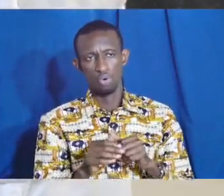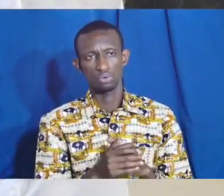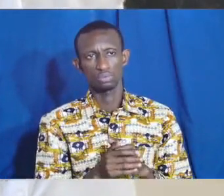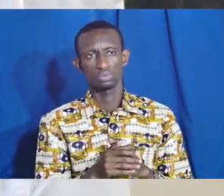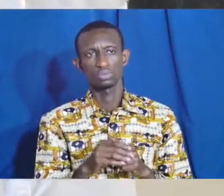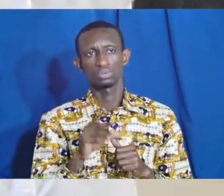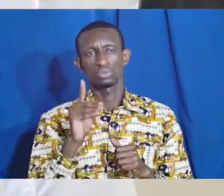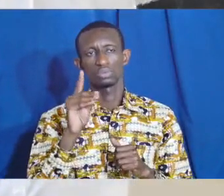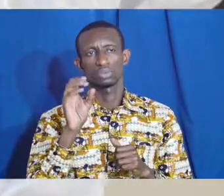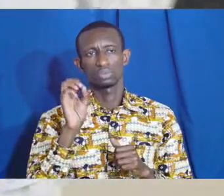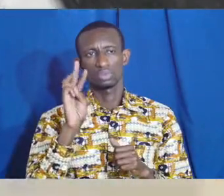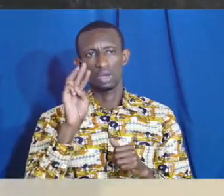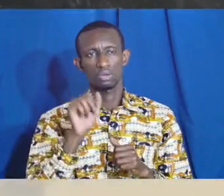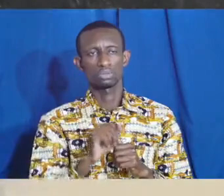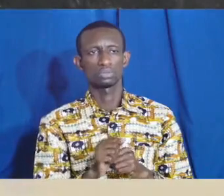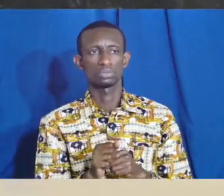the